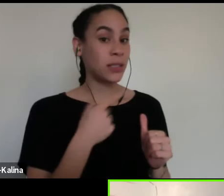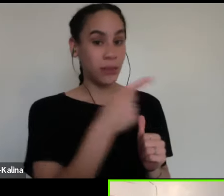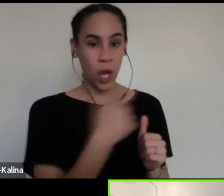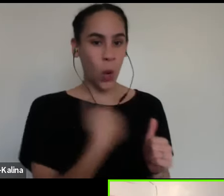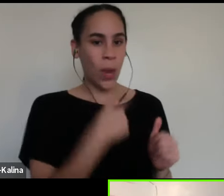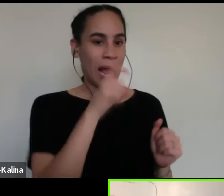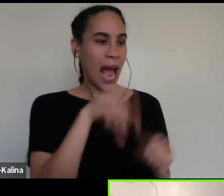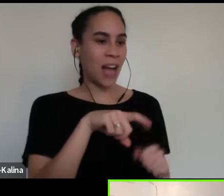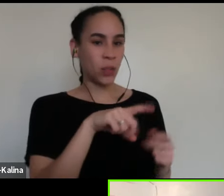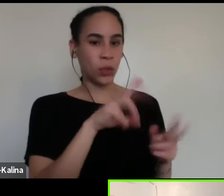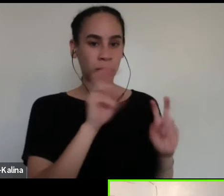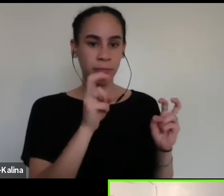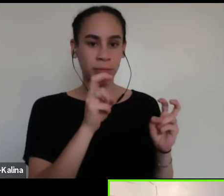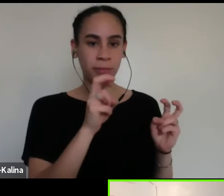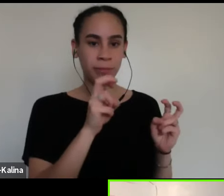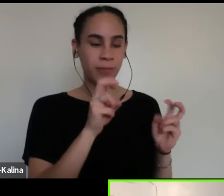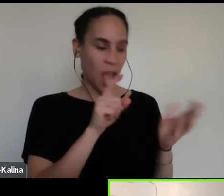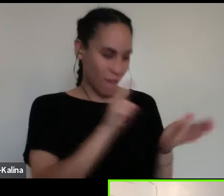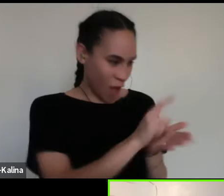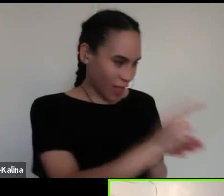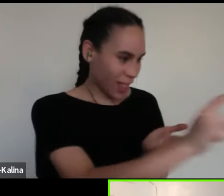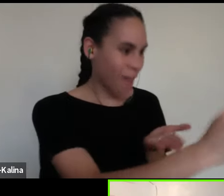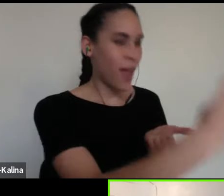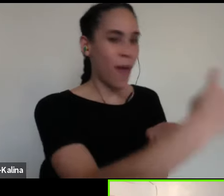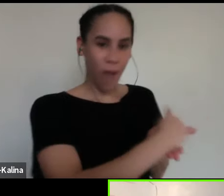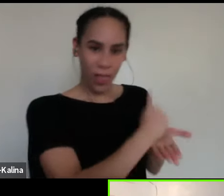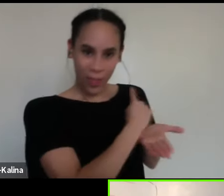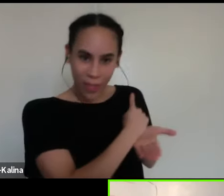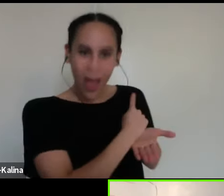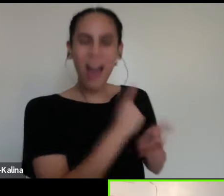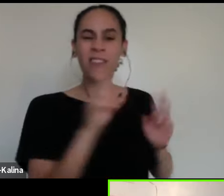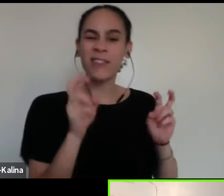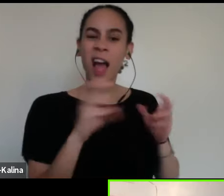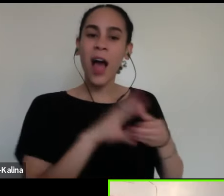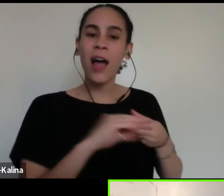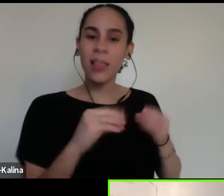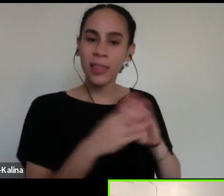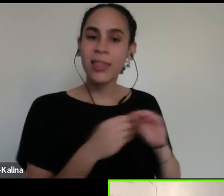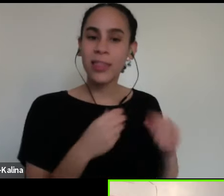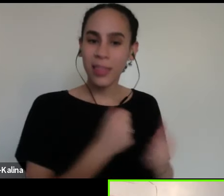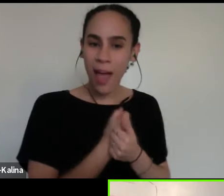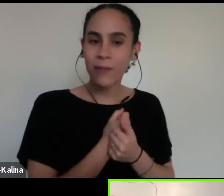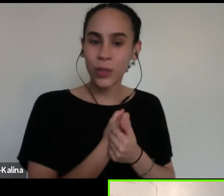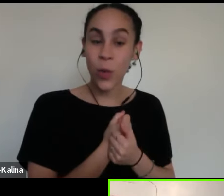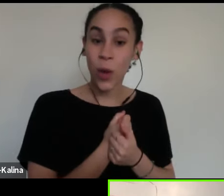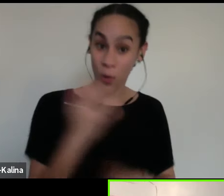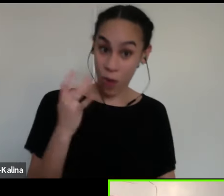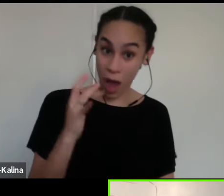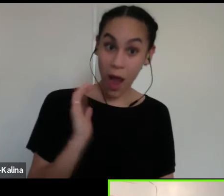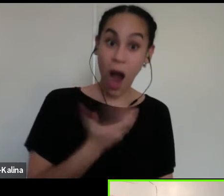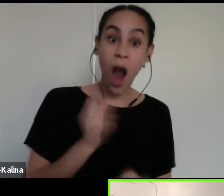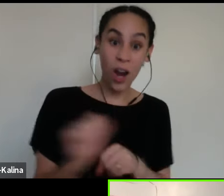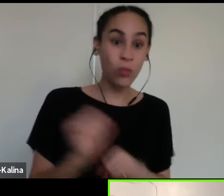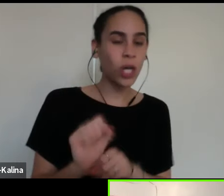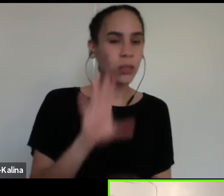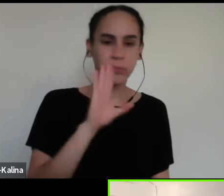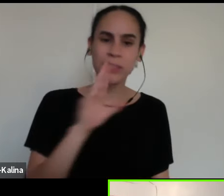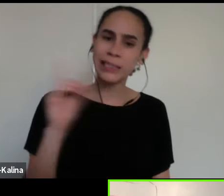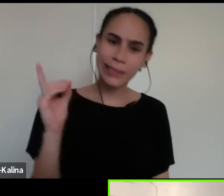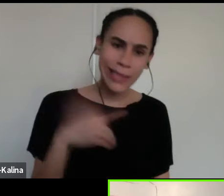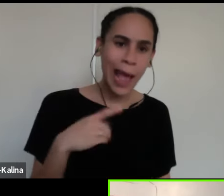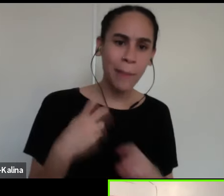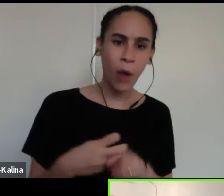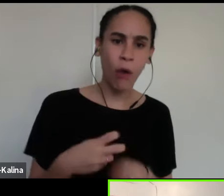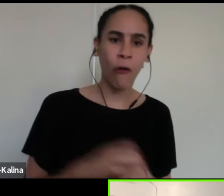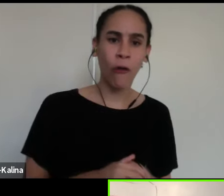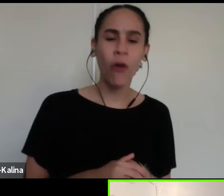to be a bit of a love story there, because the work that we're doing is damn hard. We are up against the